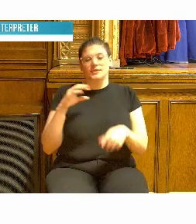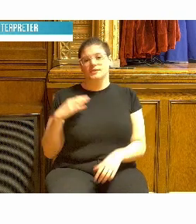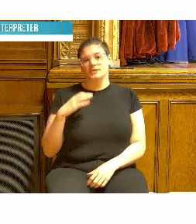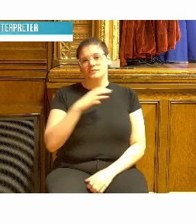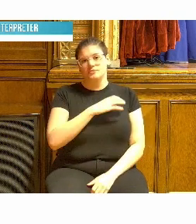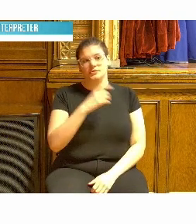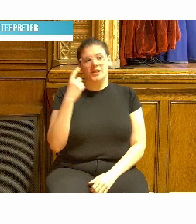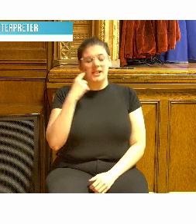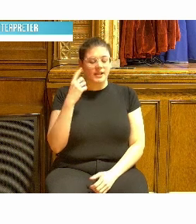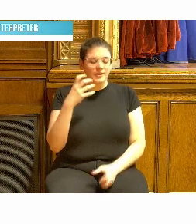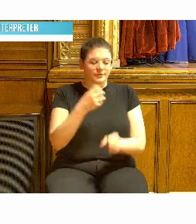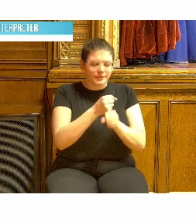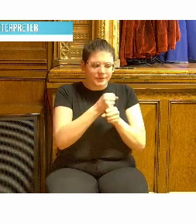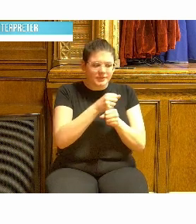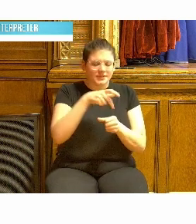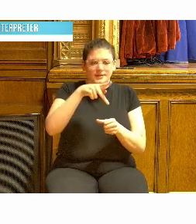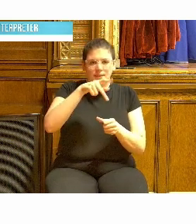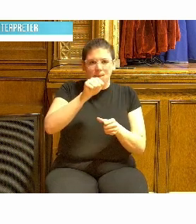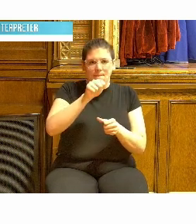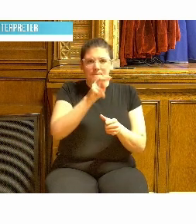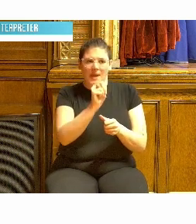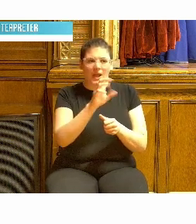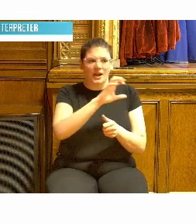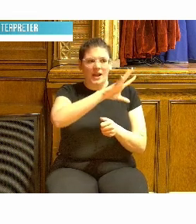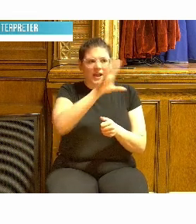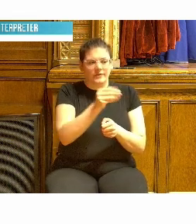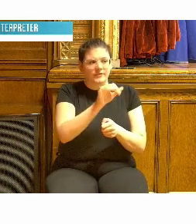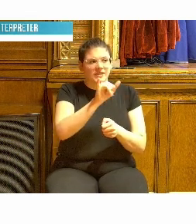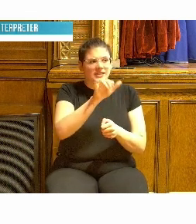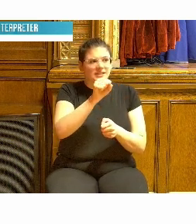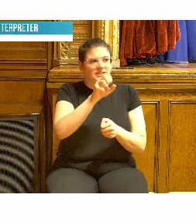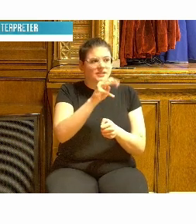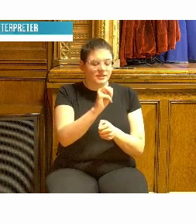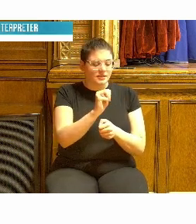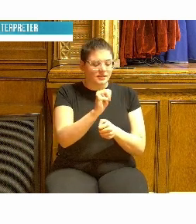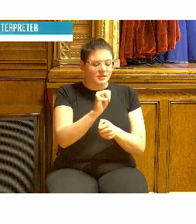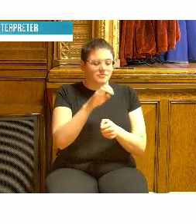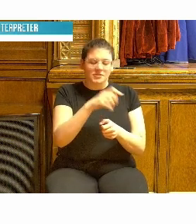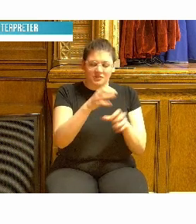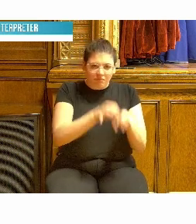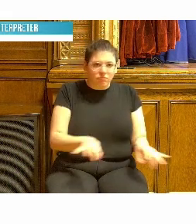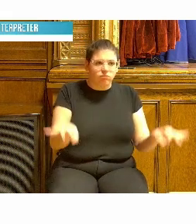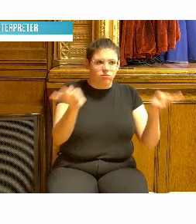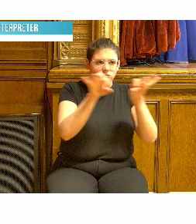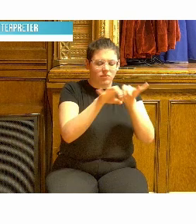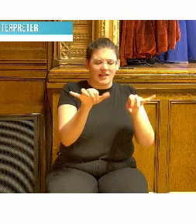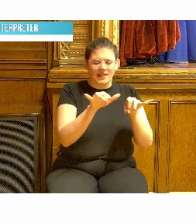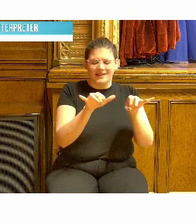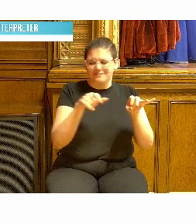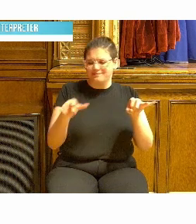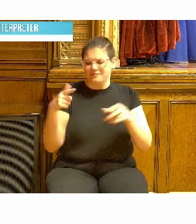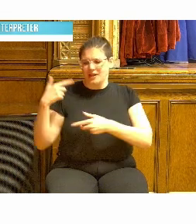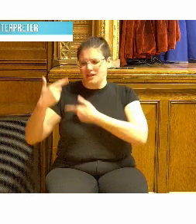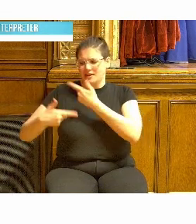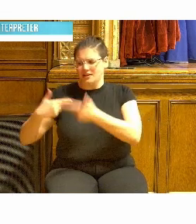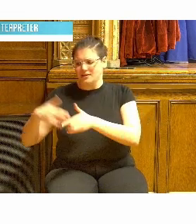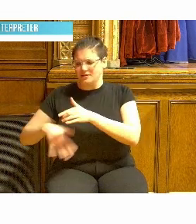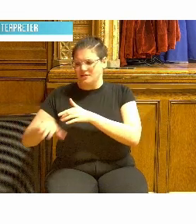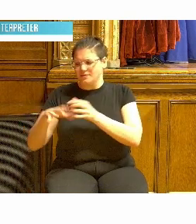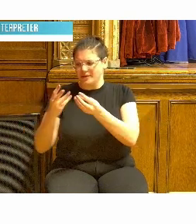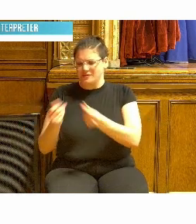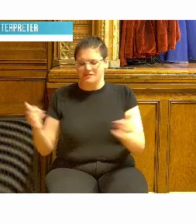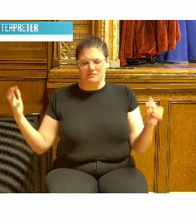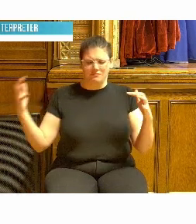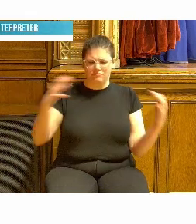of Pan-Africanism is what's most important, like there's some type of battle between that and lineage-based remedies. That's not